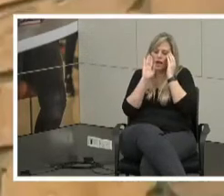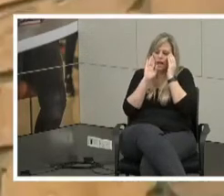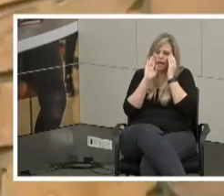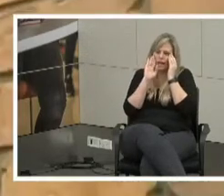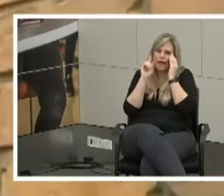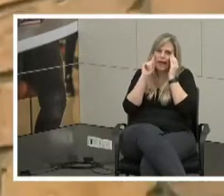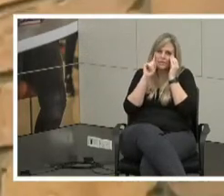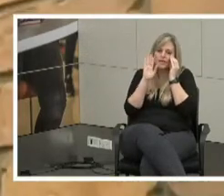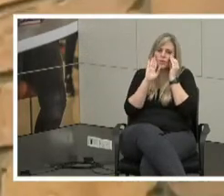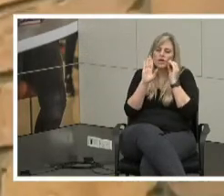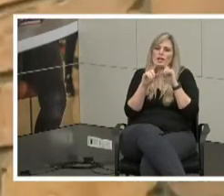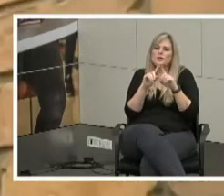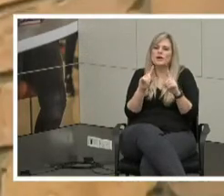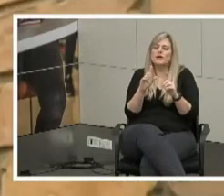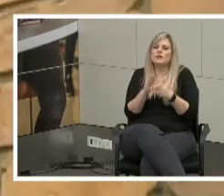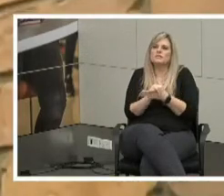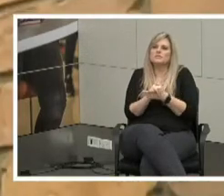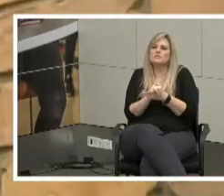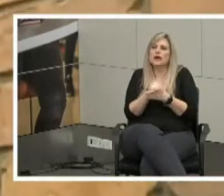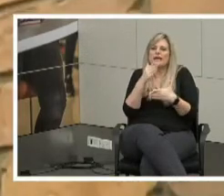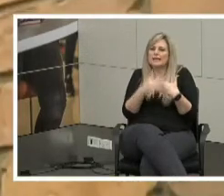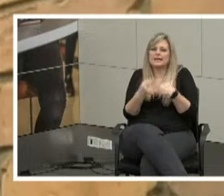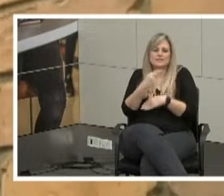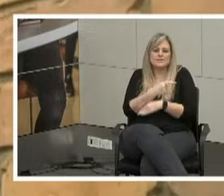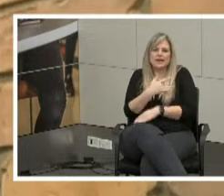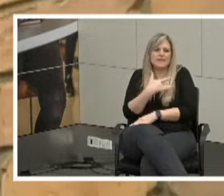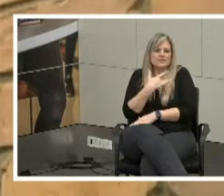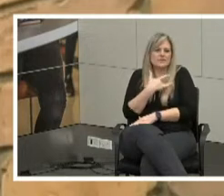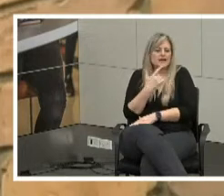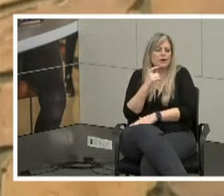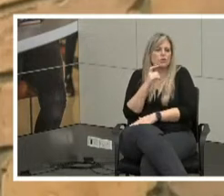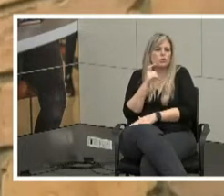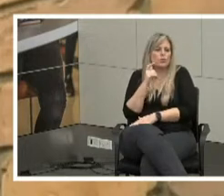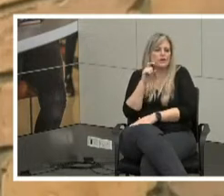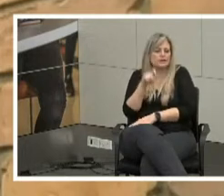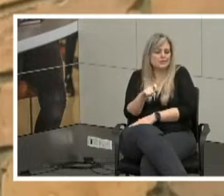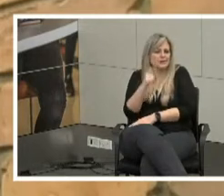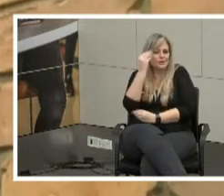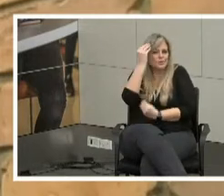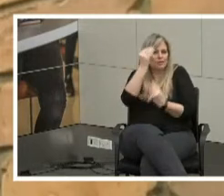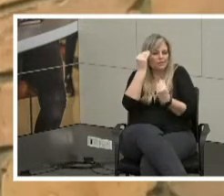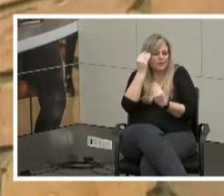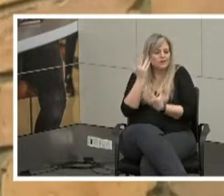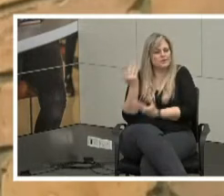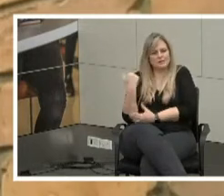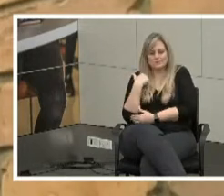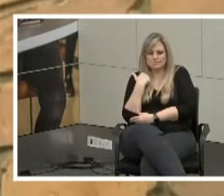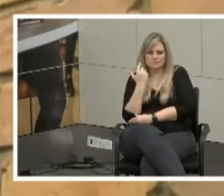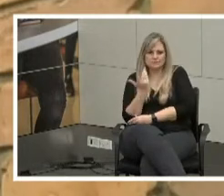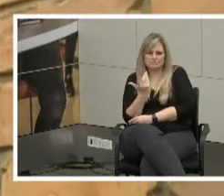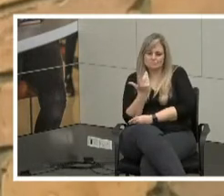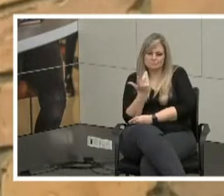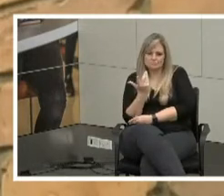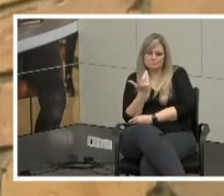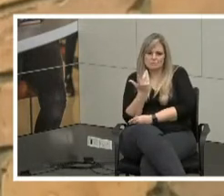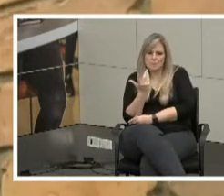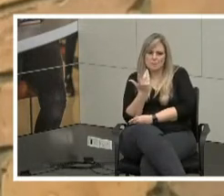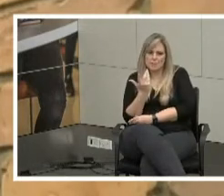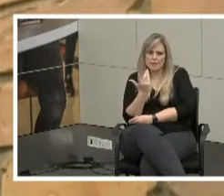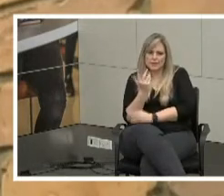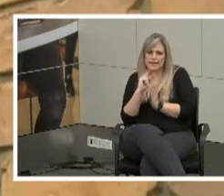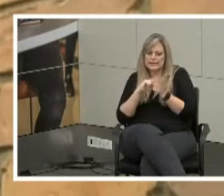but at the end of the day I think we also just really need to be thinking like